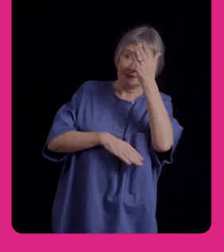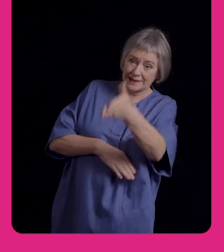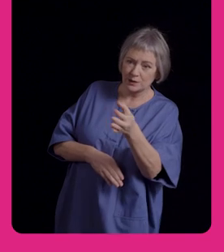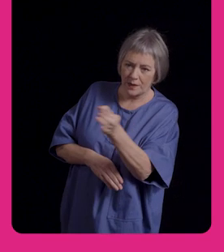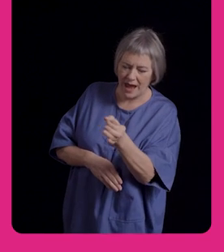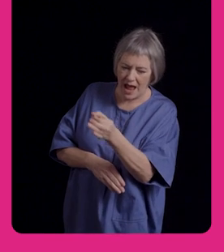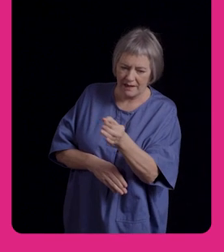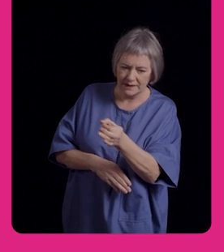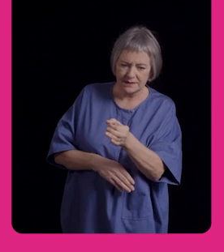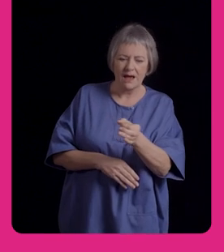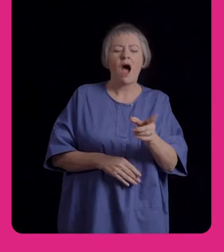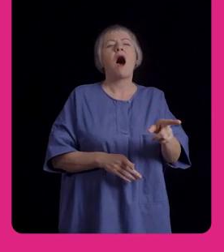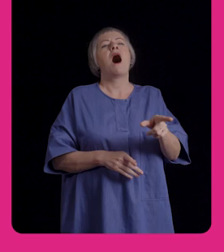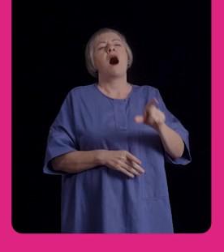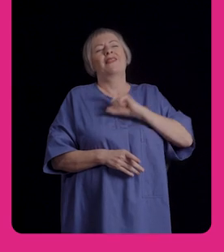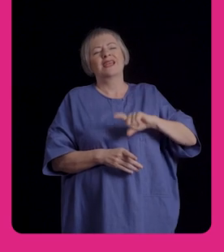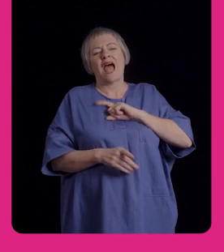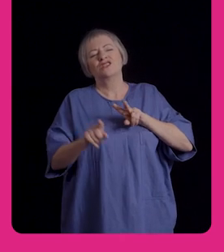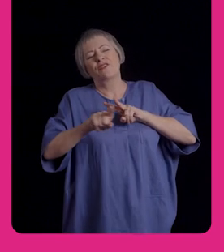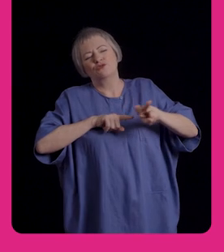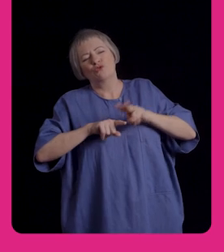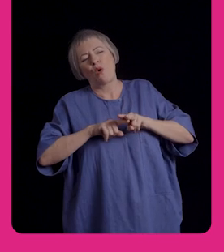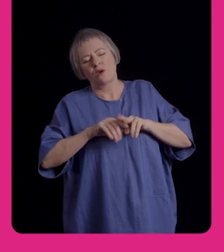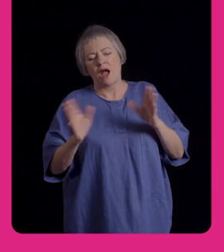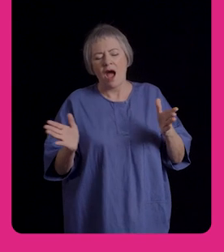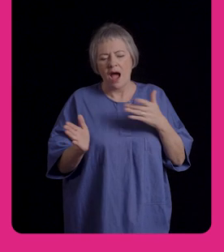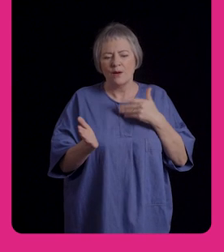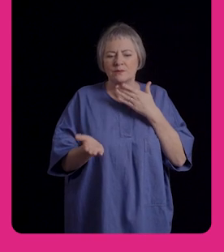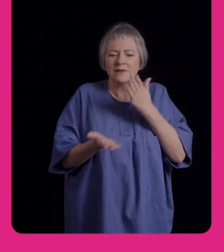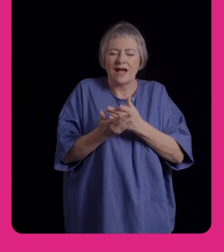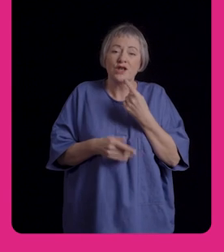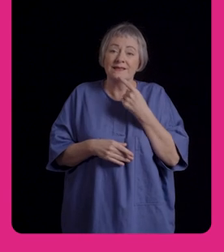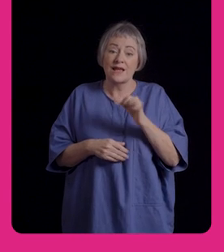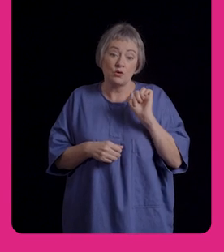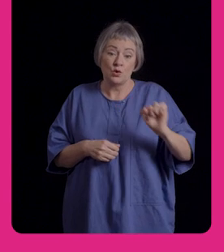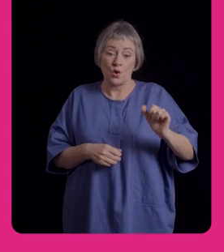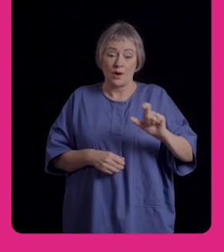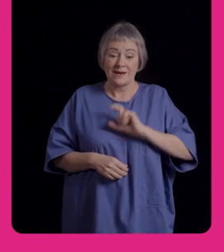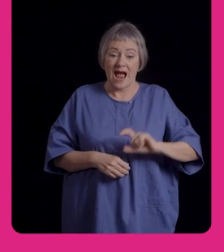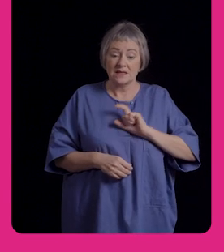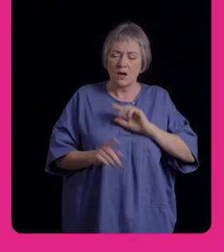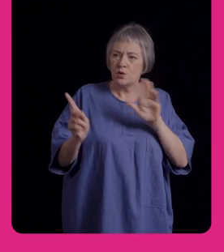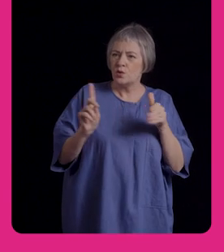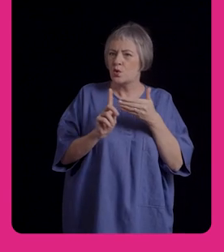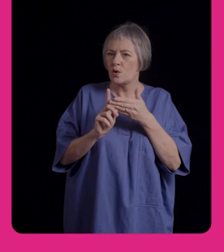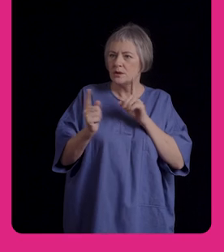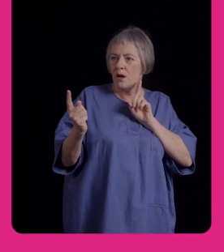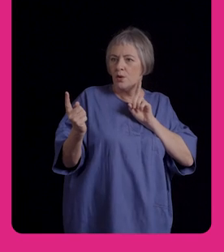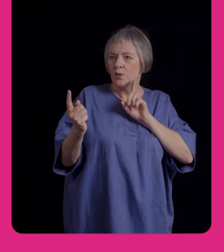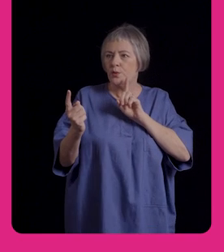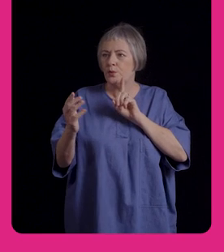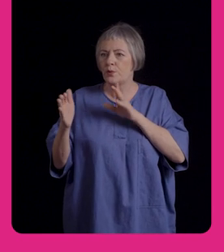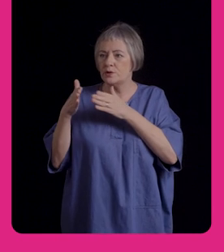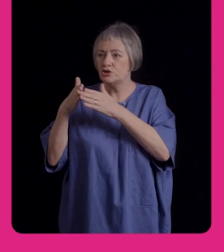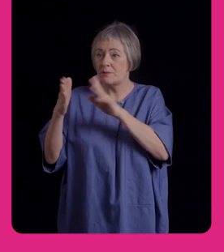the island. Sorry, I mean, character is a joke. Sorry. No, that's good. I was going to actually say that your character maybe like notices as you get a bit